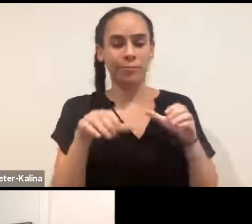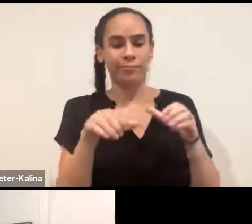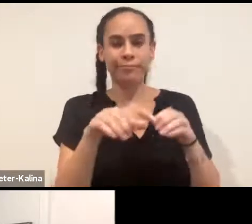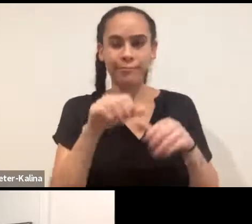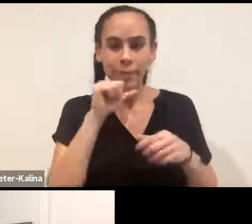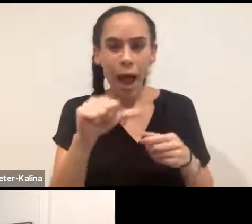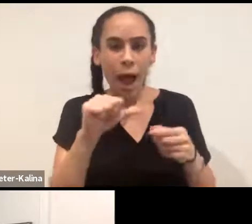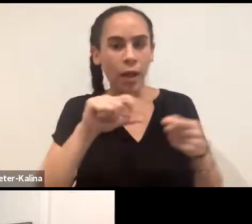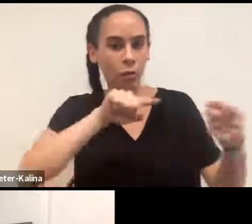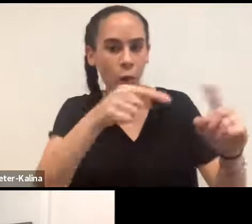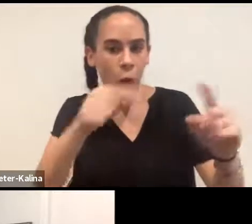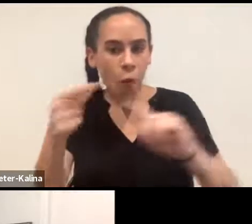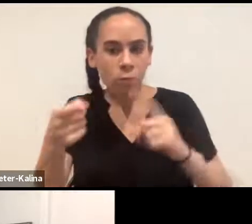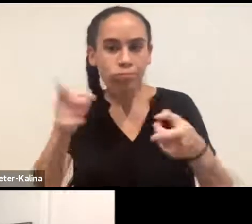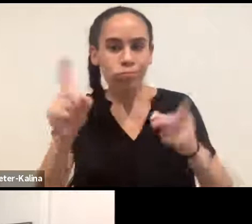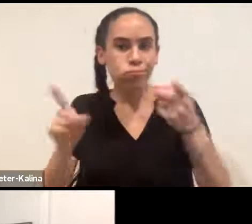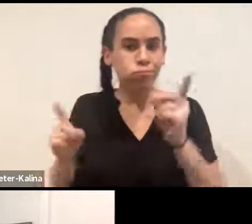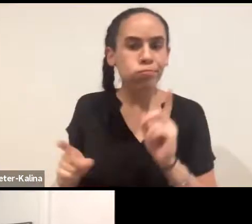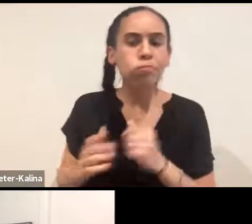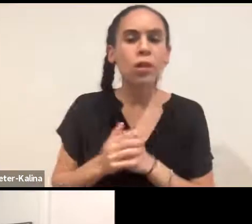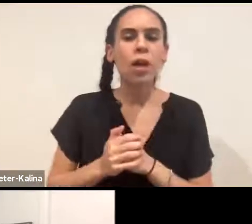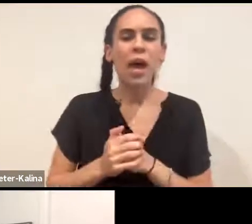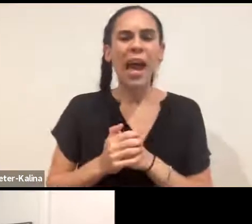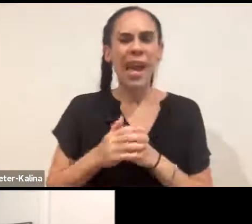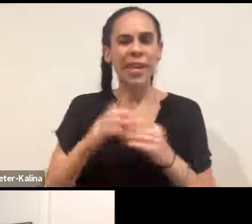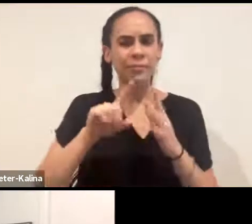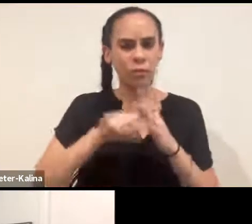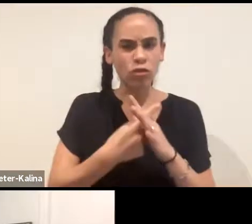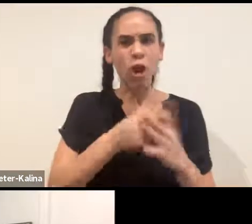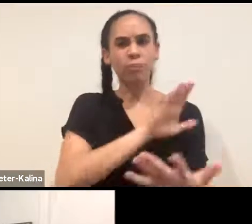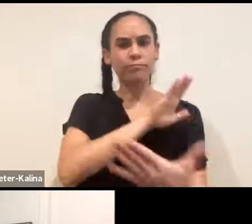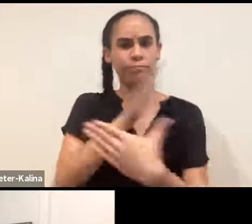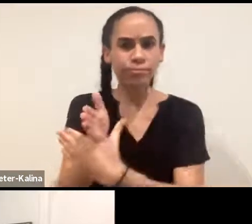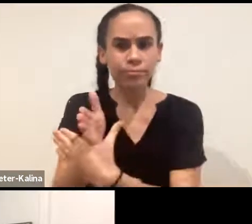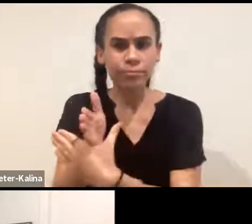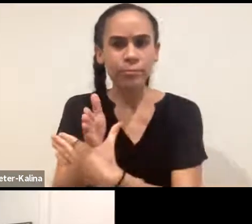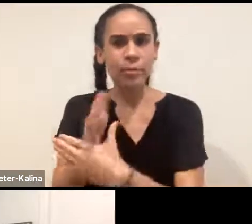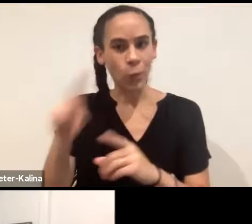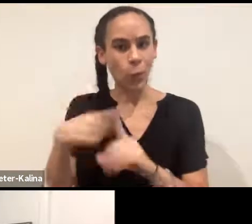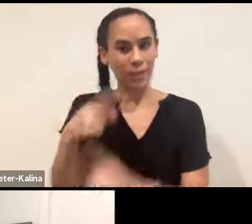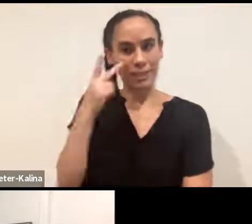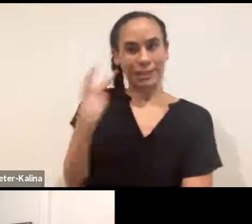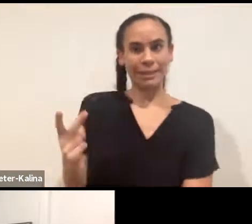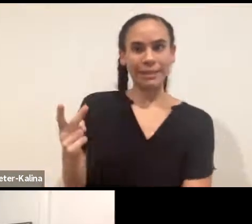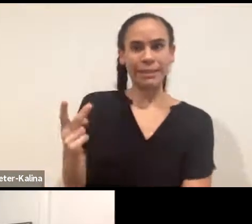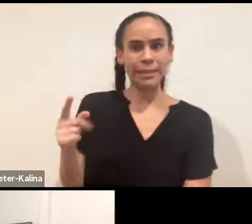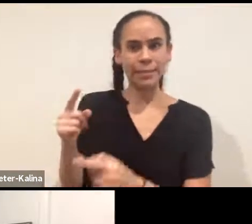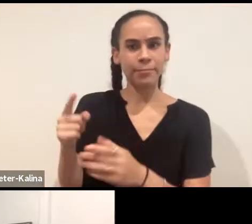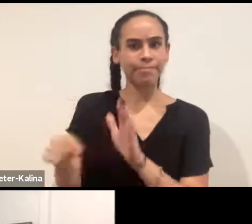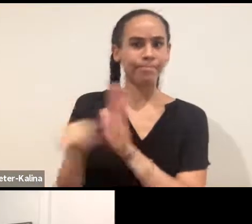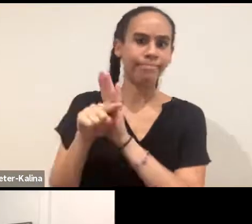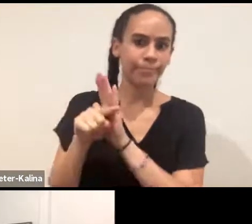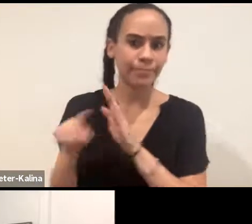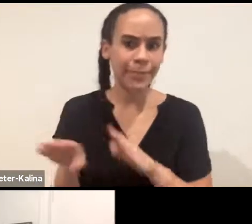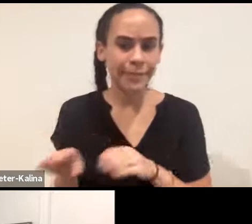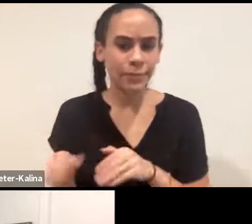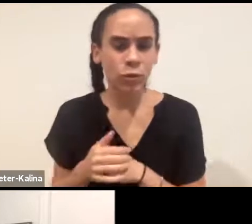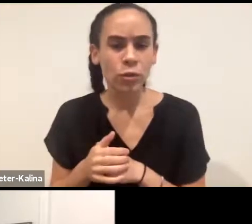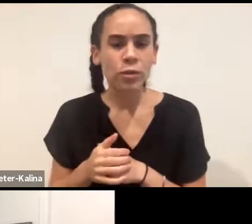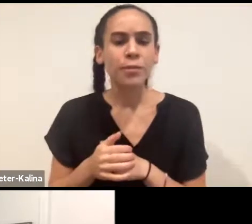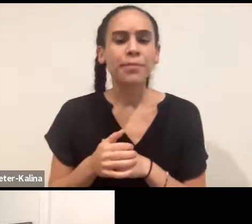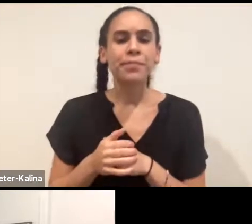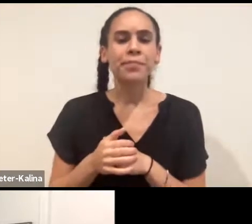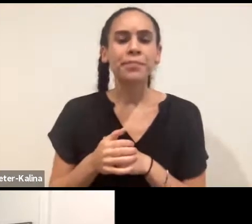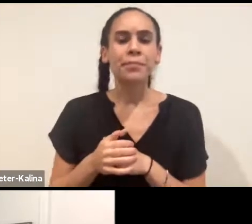starting to intervene. An advocate is really, taking that next step of putting some personal,